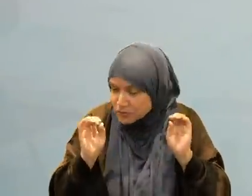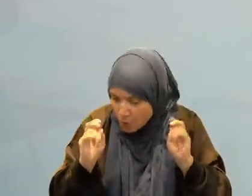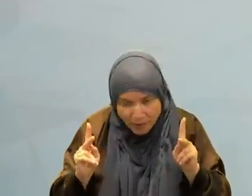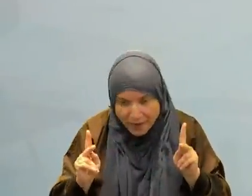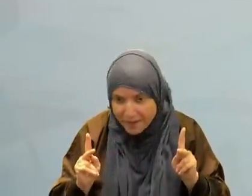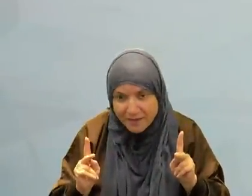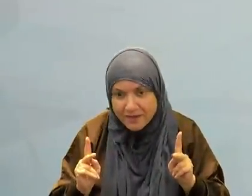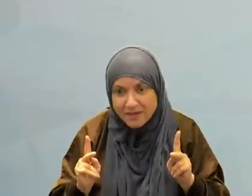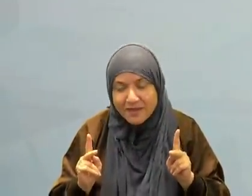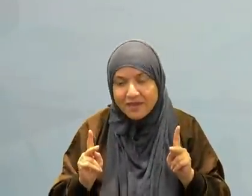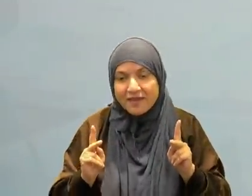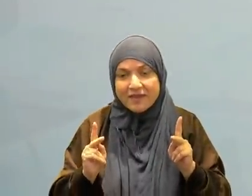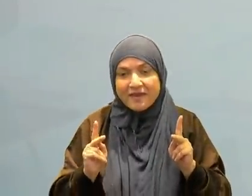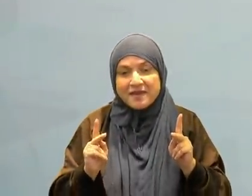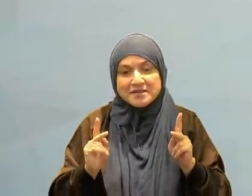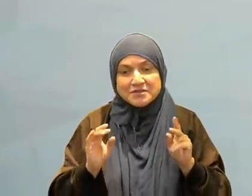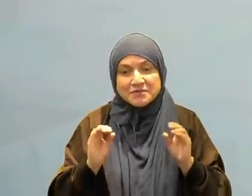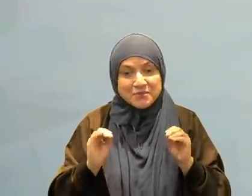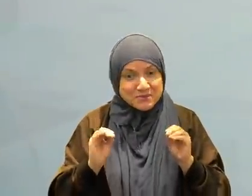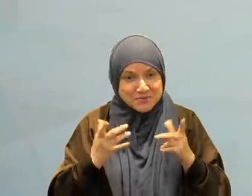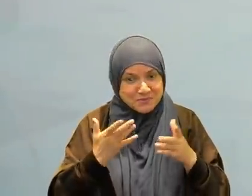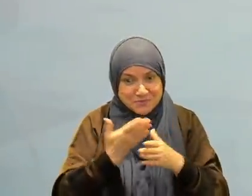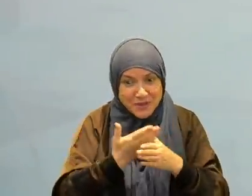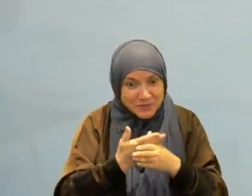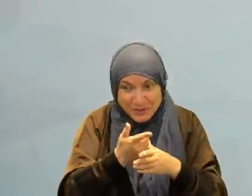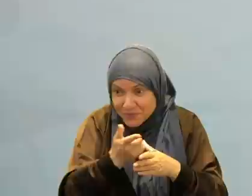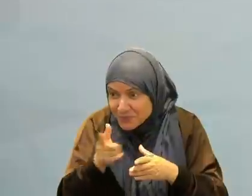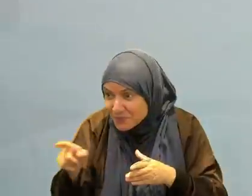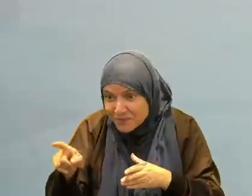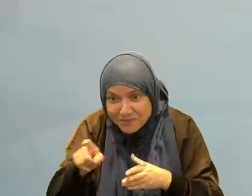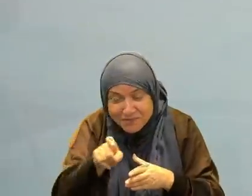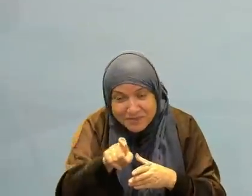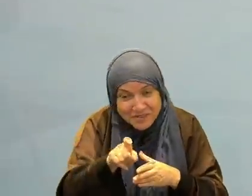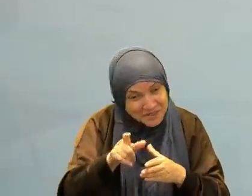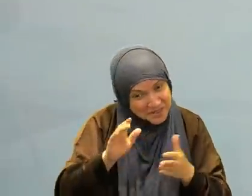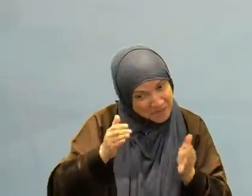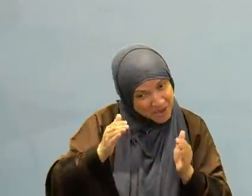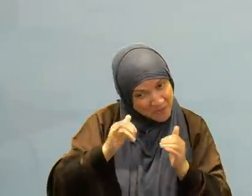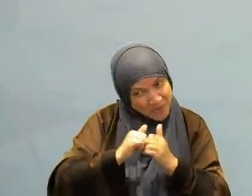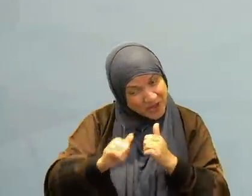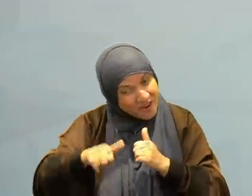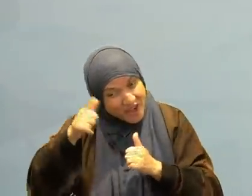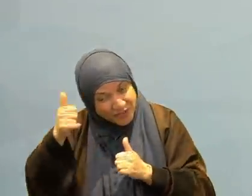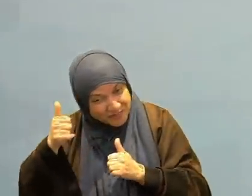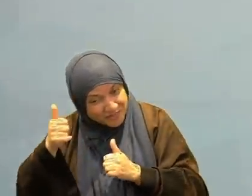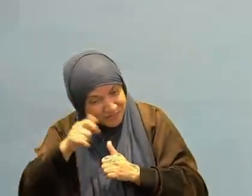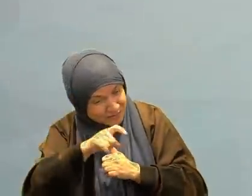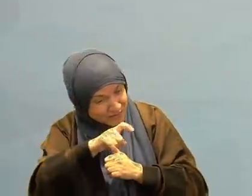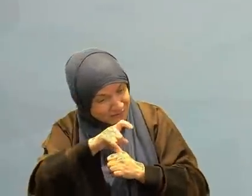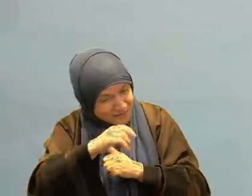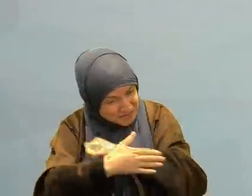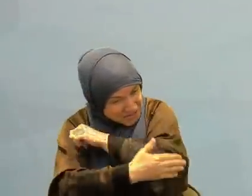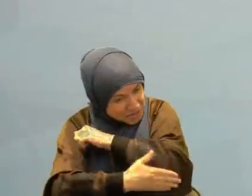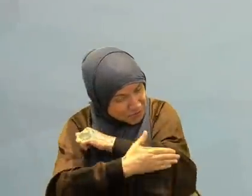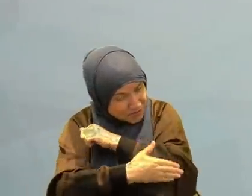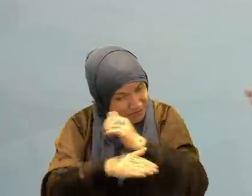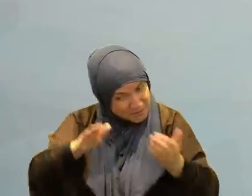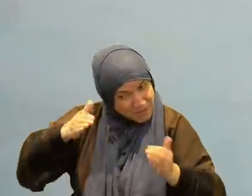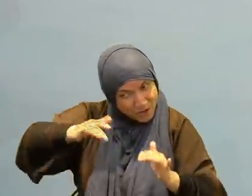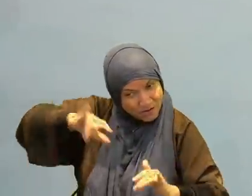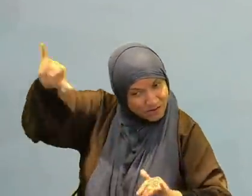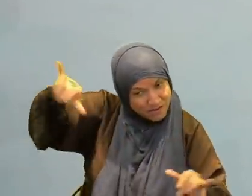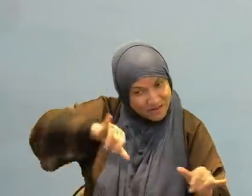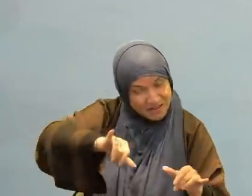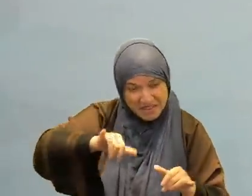it. And I want us to be reflective, because by the way, being reflective is ibadah in and of itself. Consciousness is ibadah. Taqwa